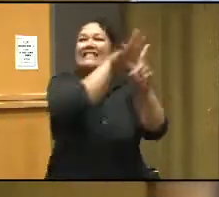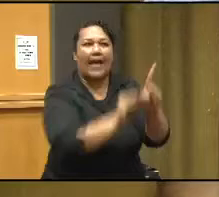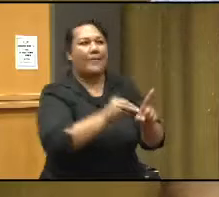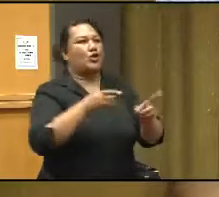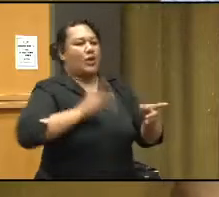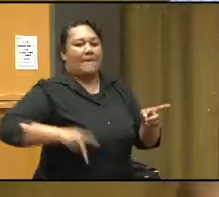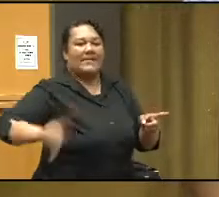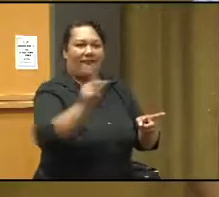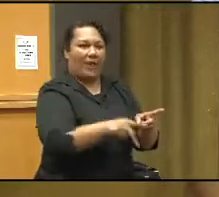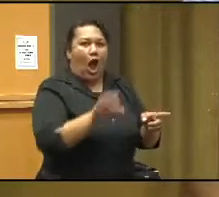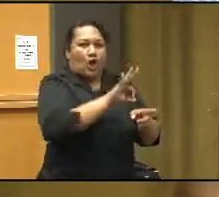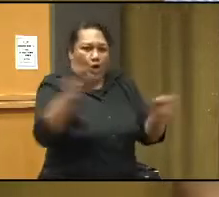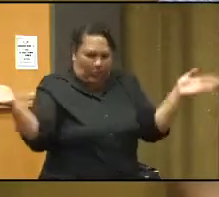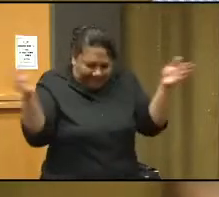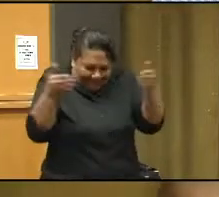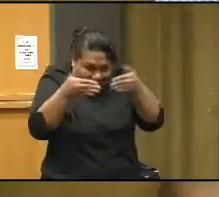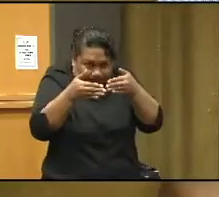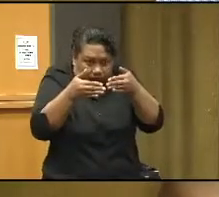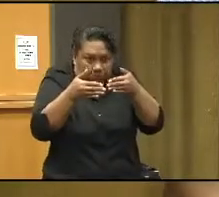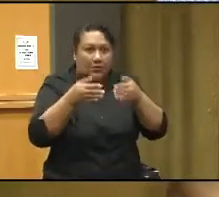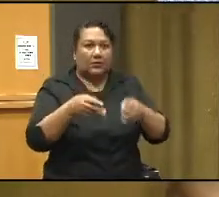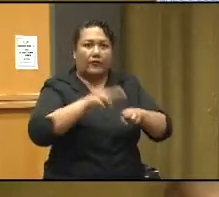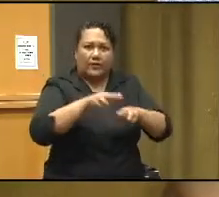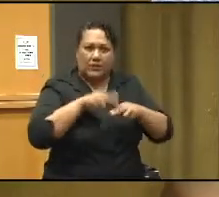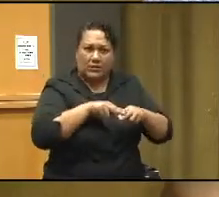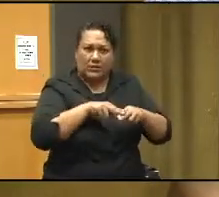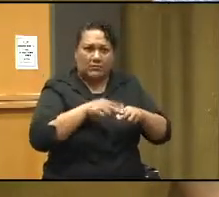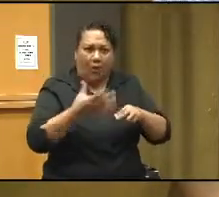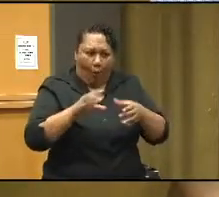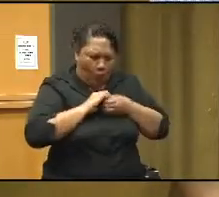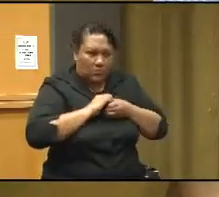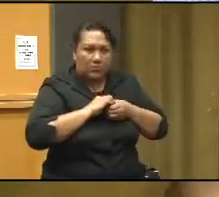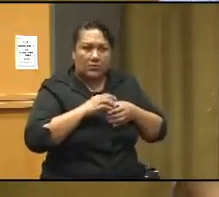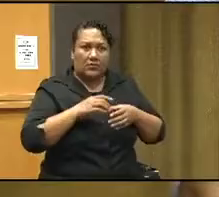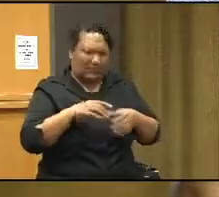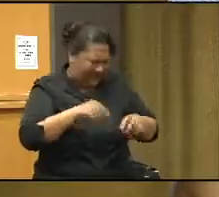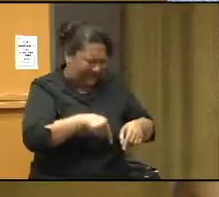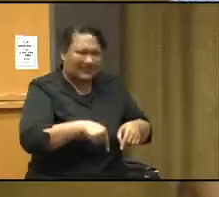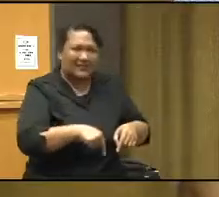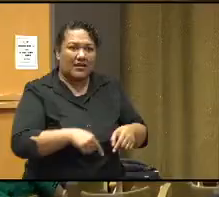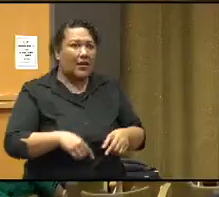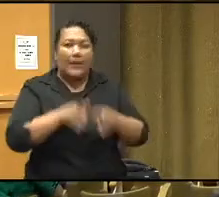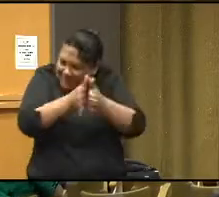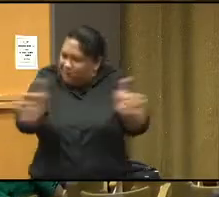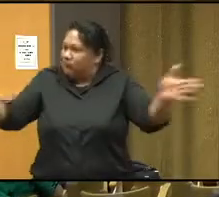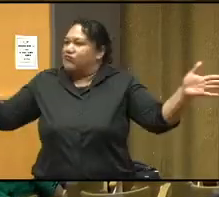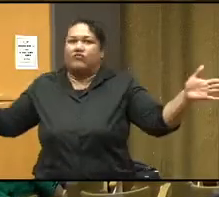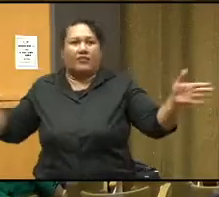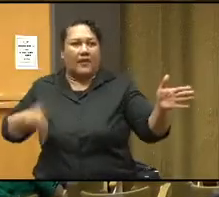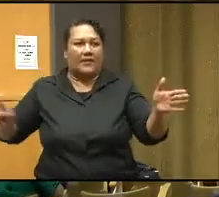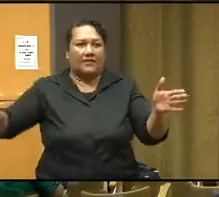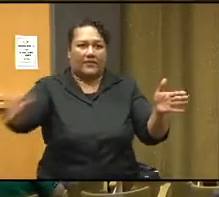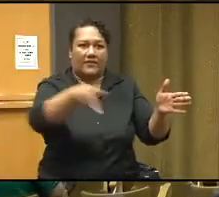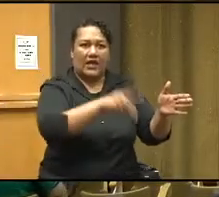Pacific. And also respect for Pacific cultures. And the third one there is indigenous methodologies. There is not